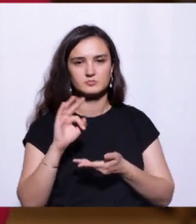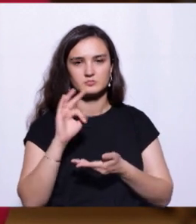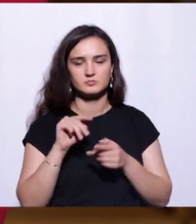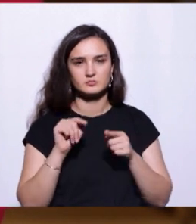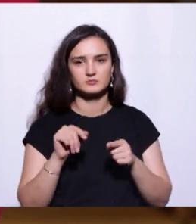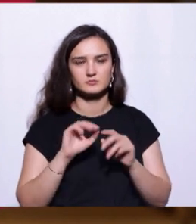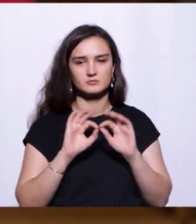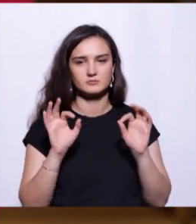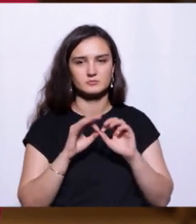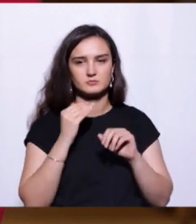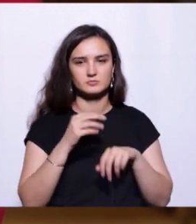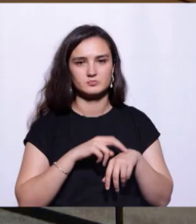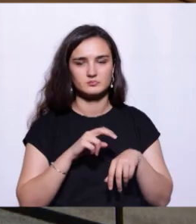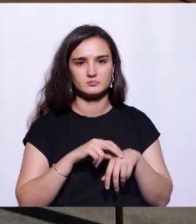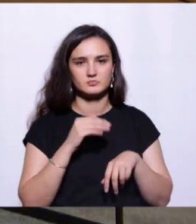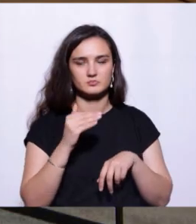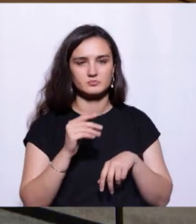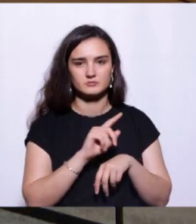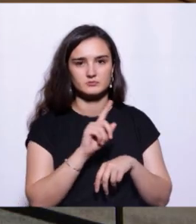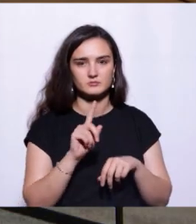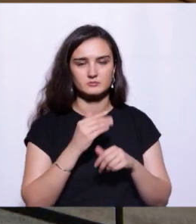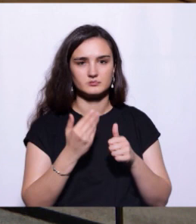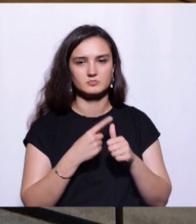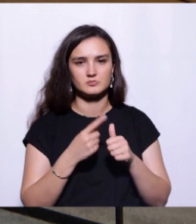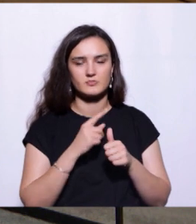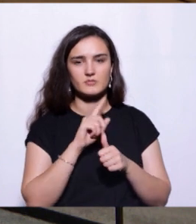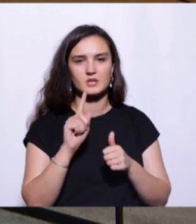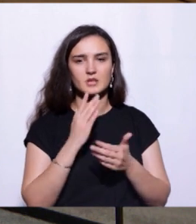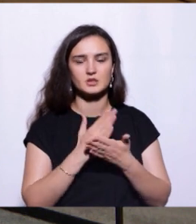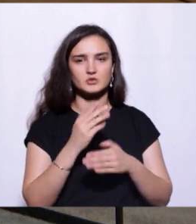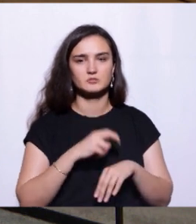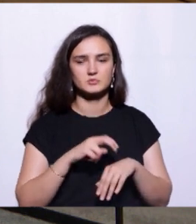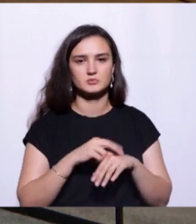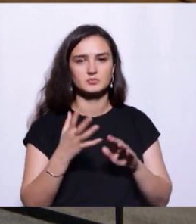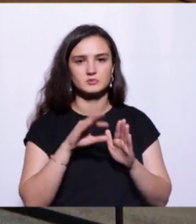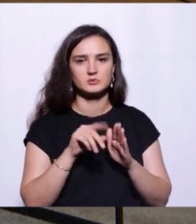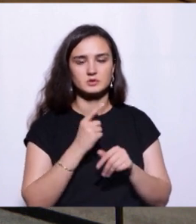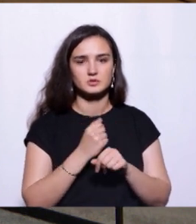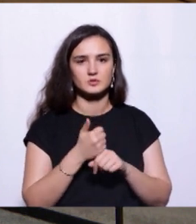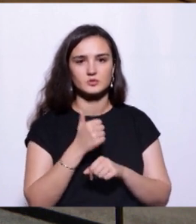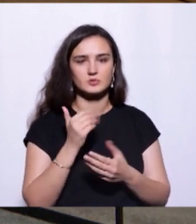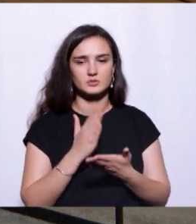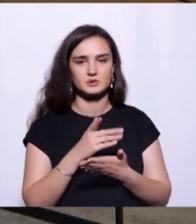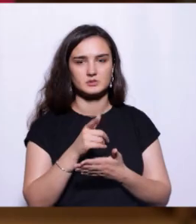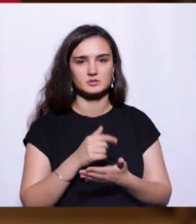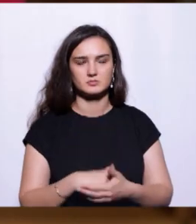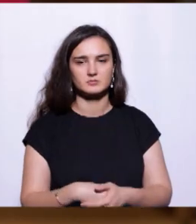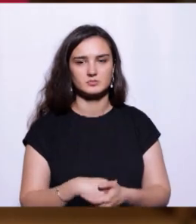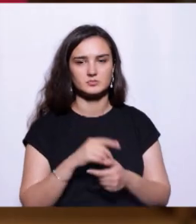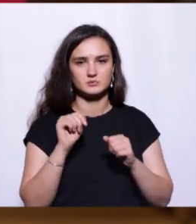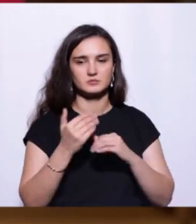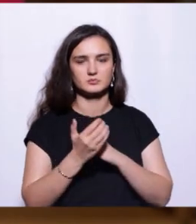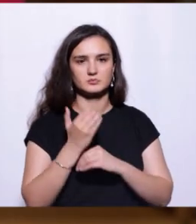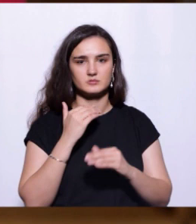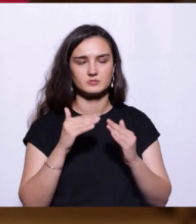it. Describe your medical device, what its name, what does your medical device do, and how is it used. You can send